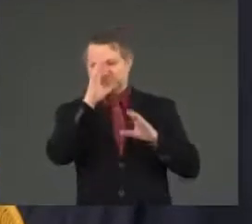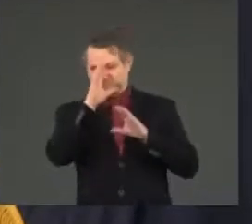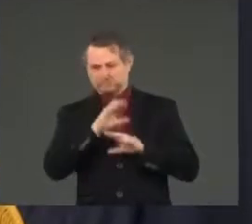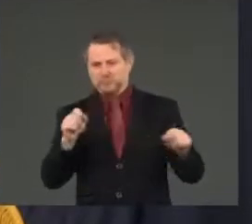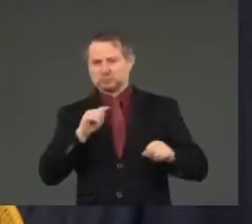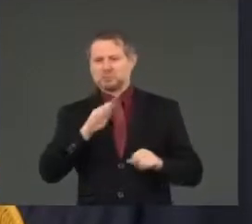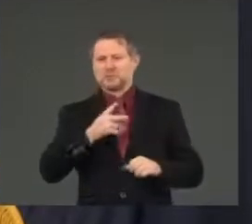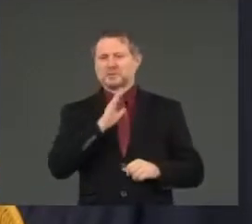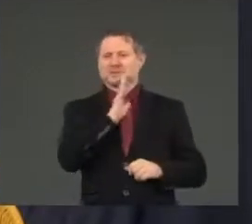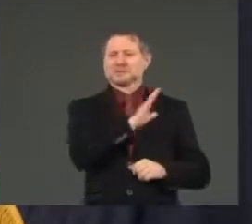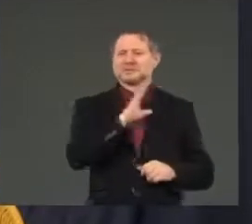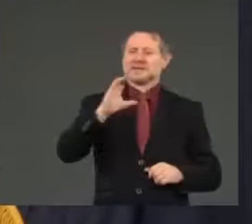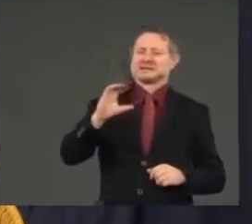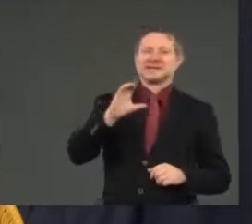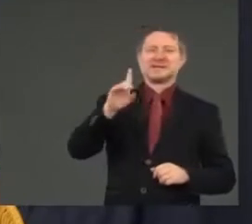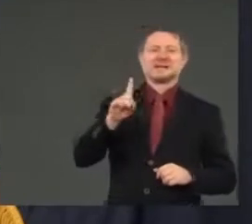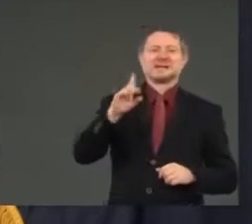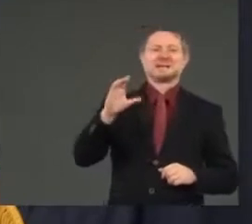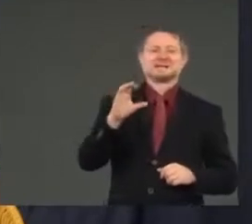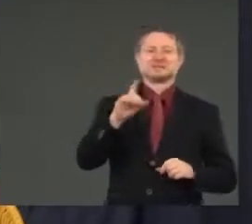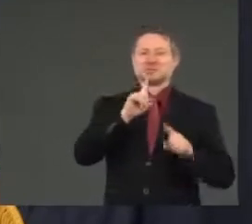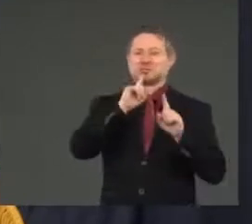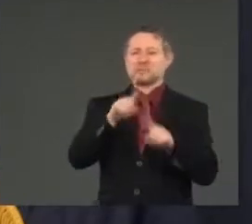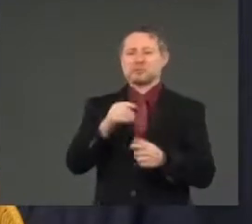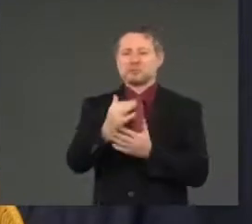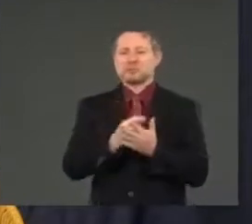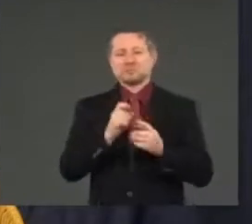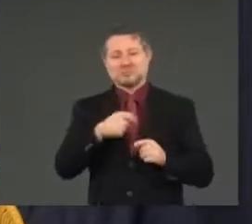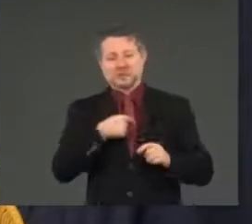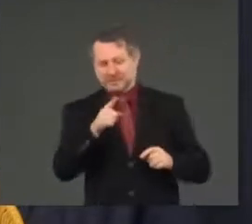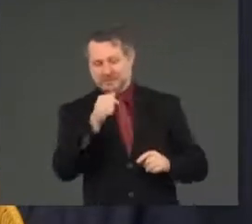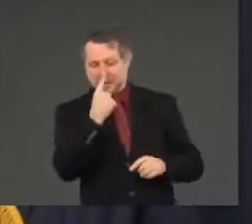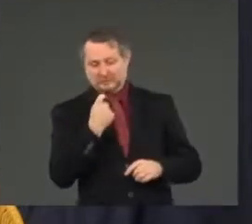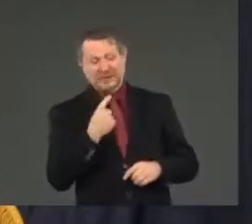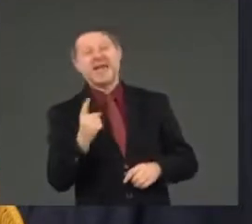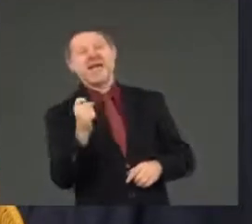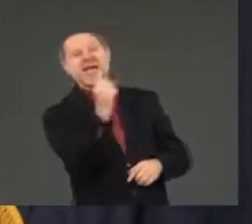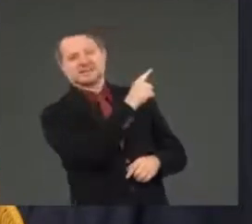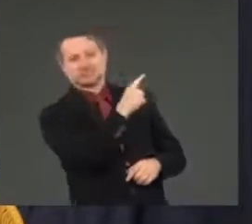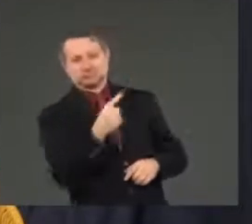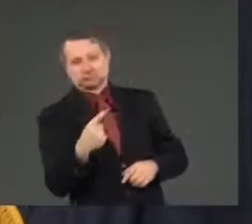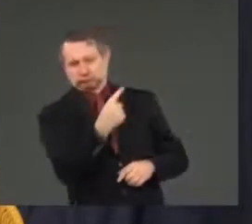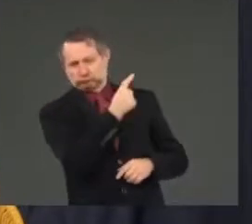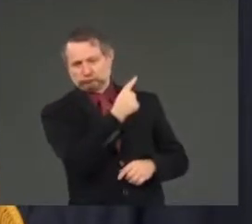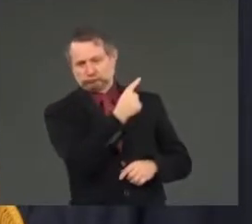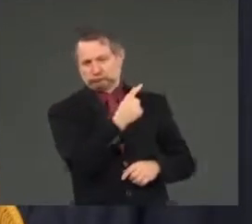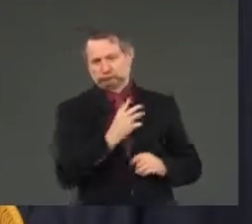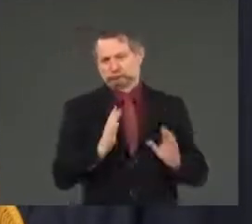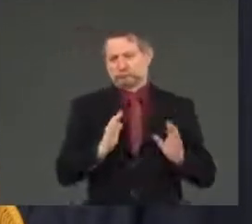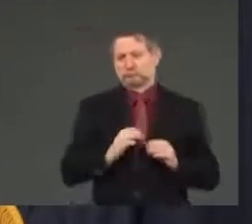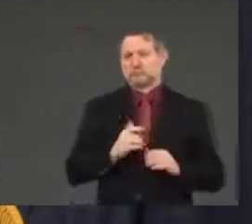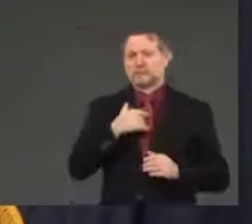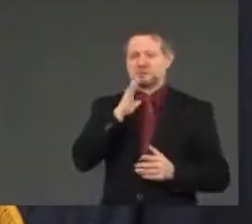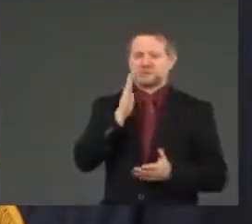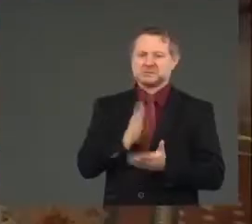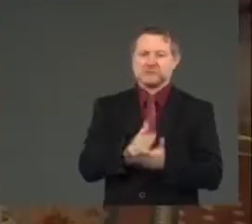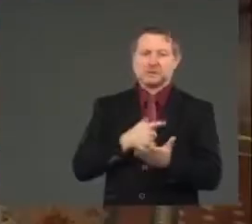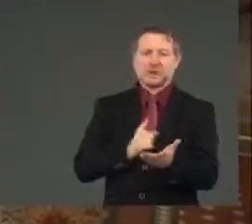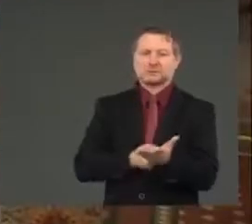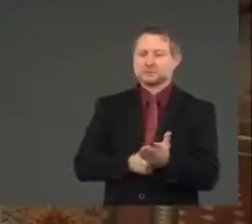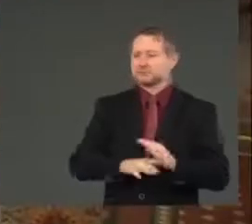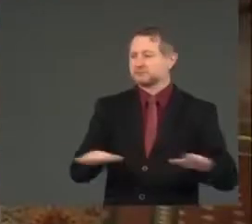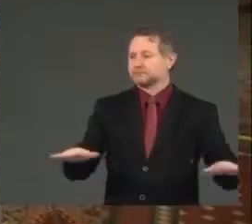guidance. So they should ask President Trump. I think that will stop Are the you fudging conversation. the numbers? Because that's